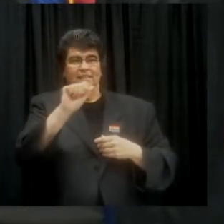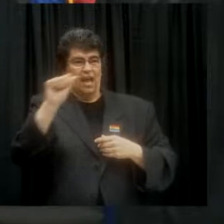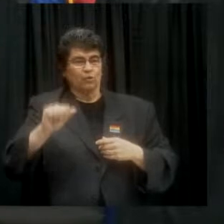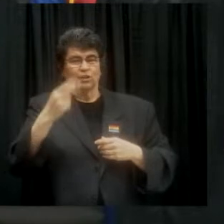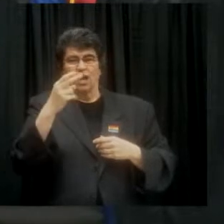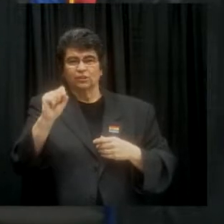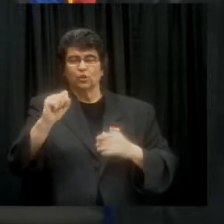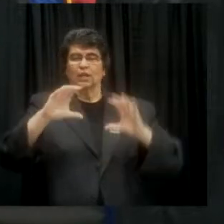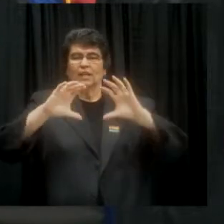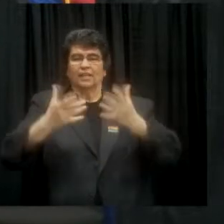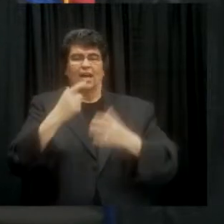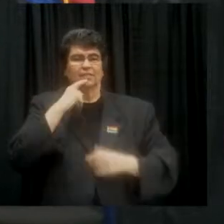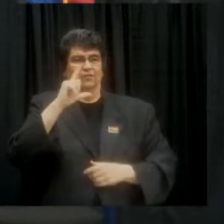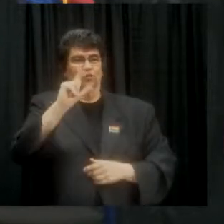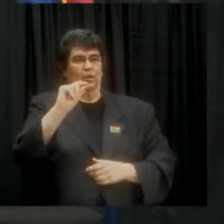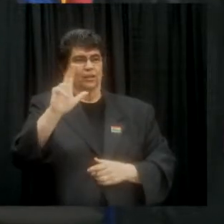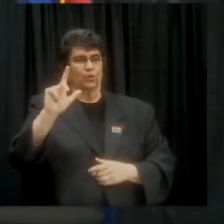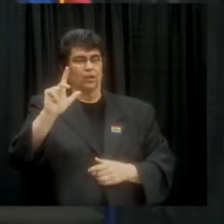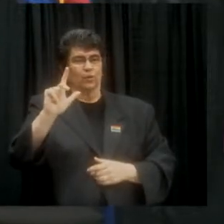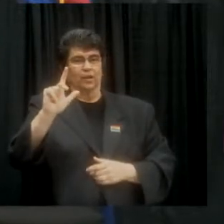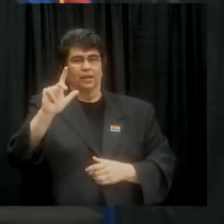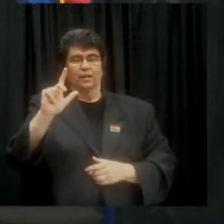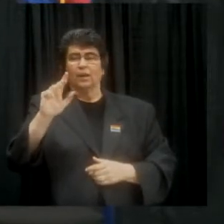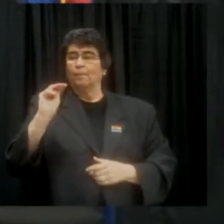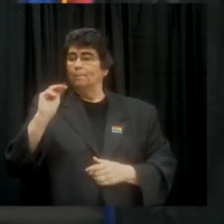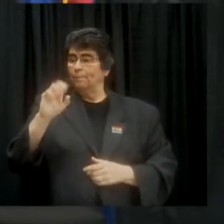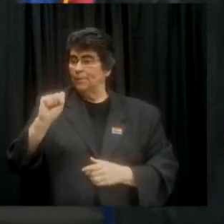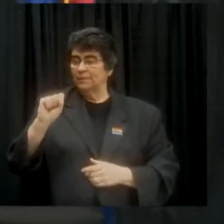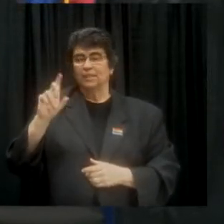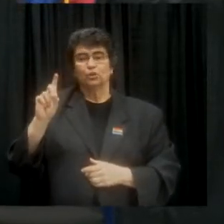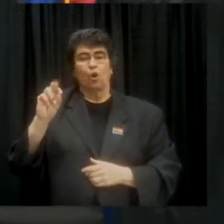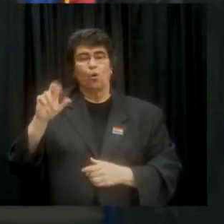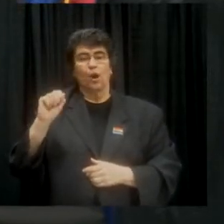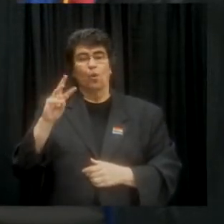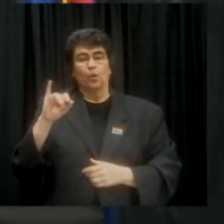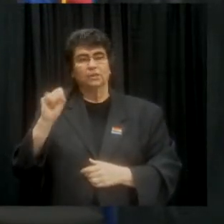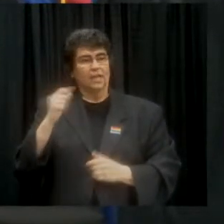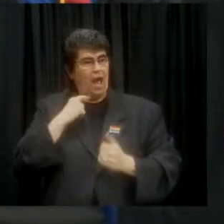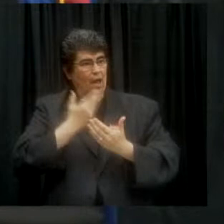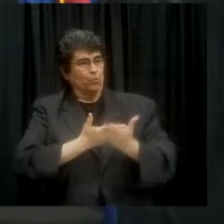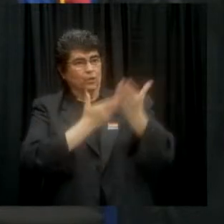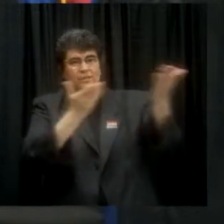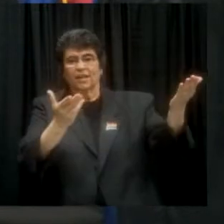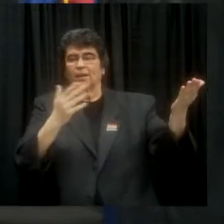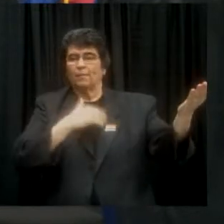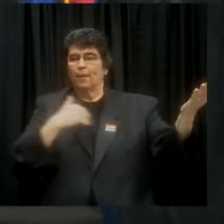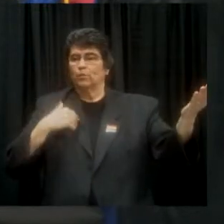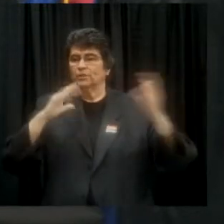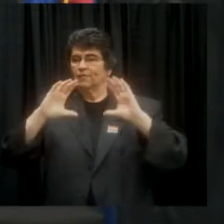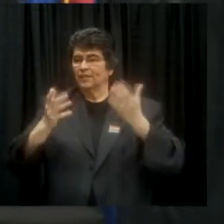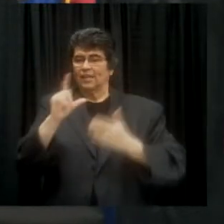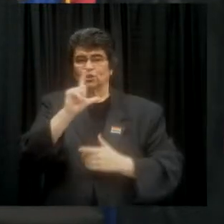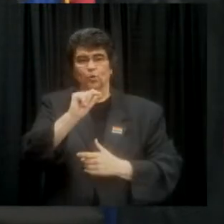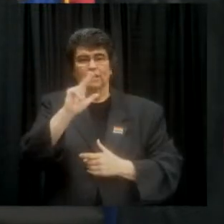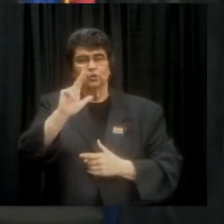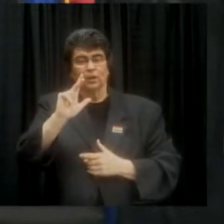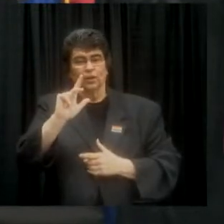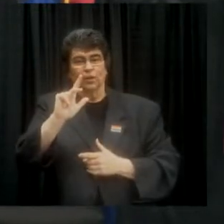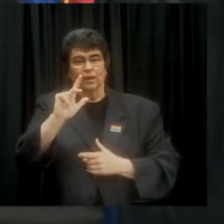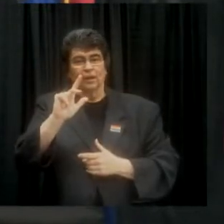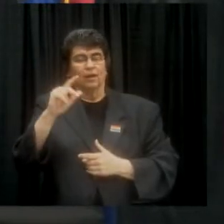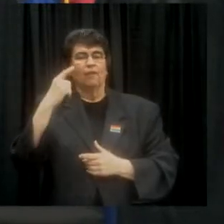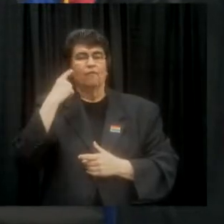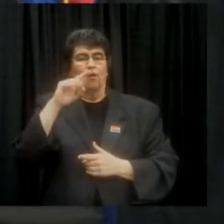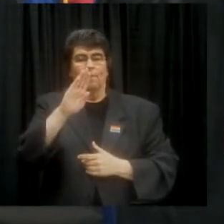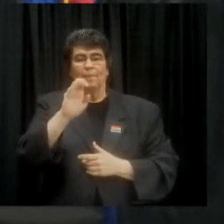School's class of 2023. Ms. Dora Wilson, I present to you the members of the class of 2023